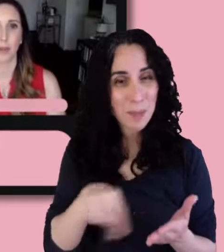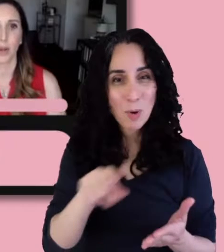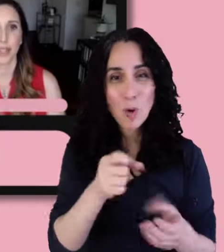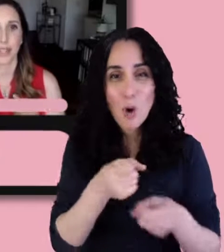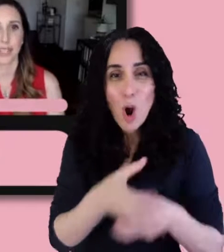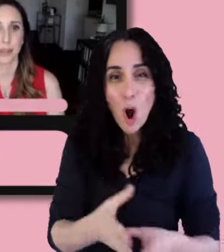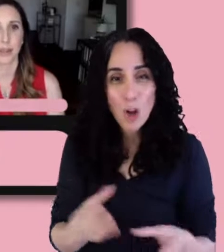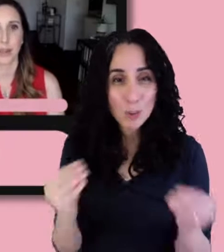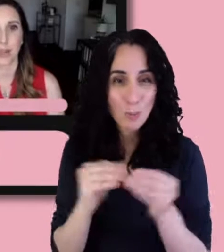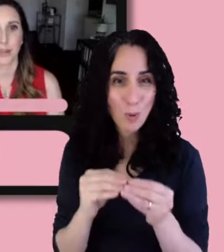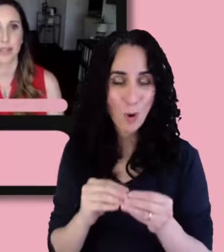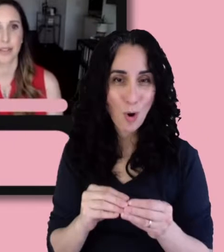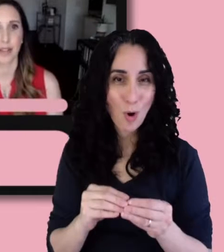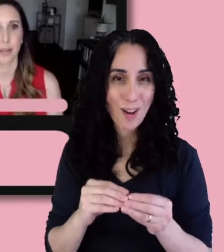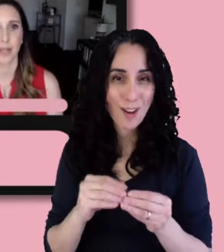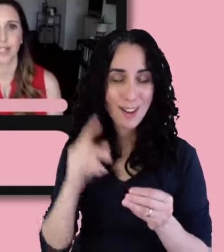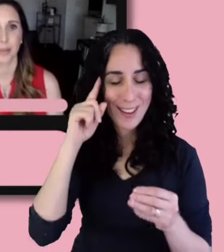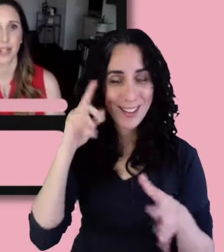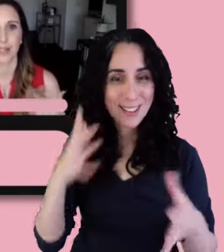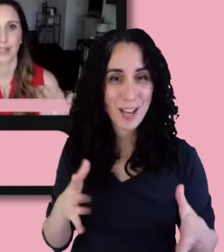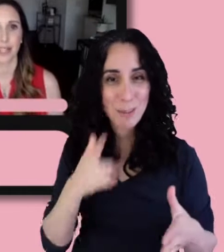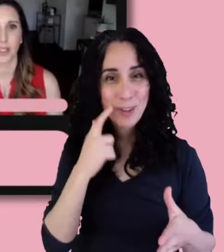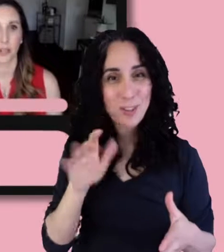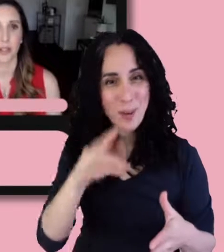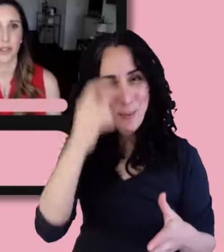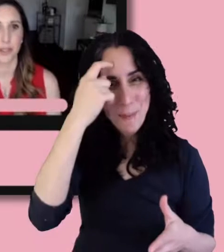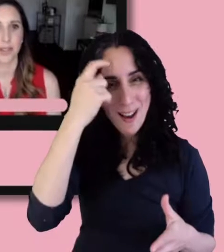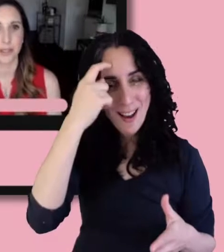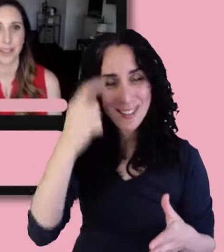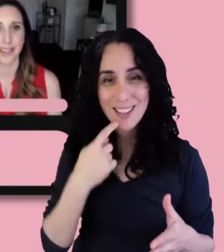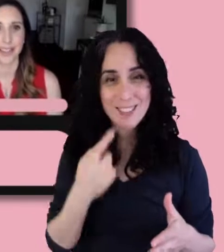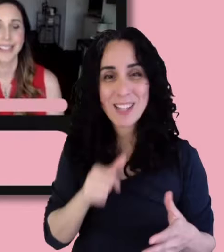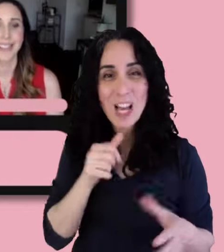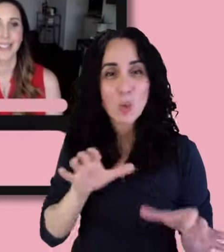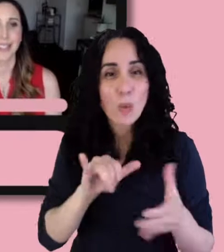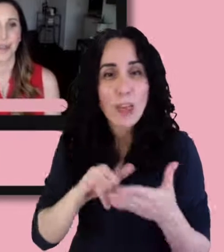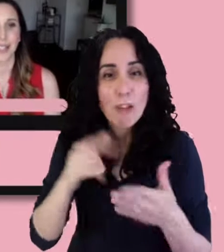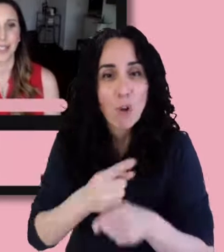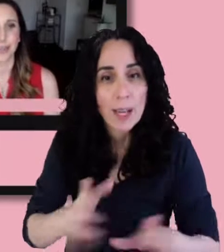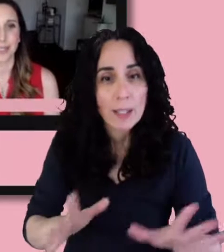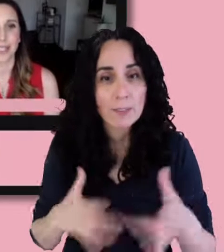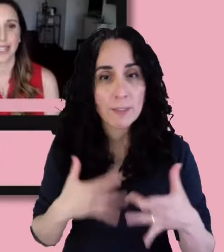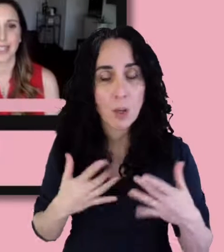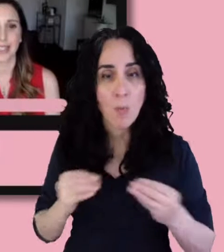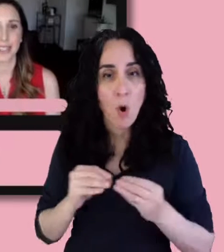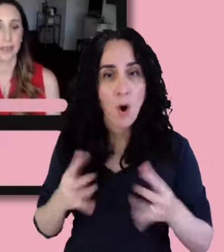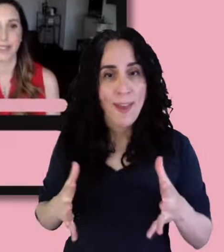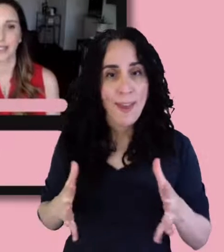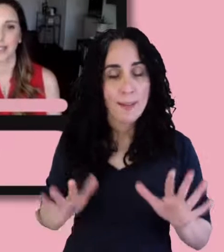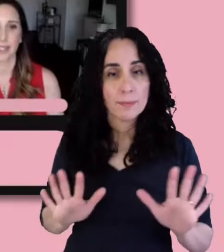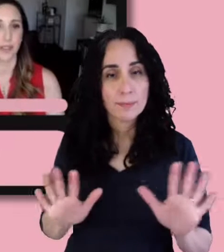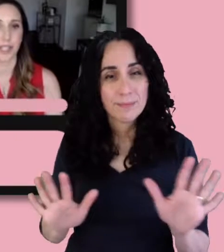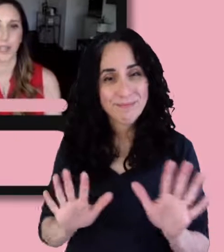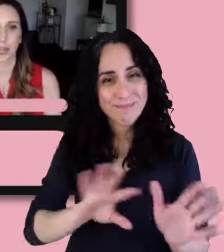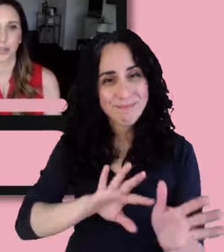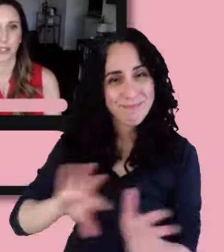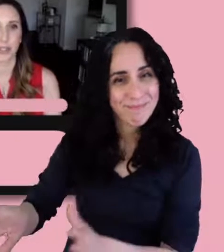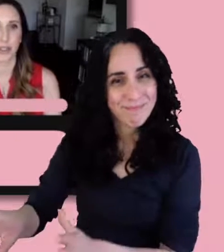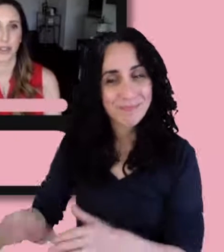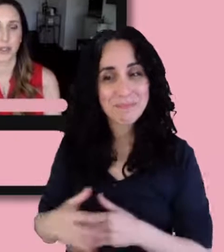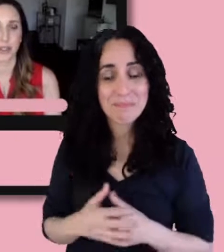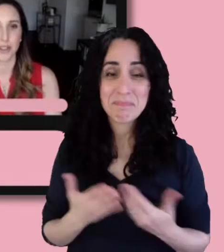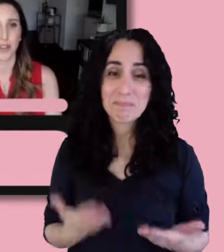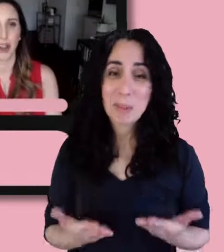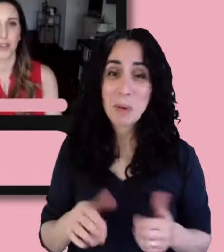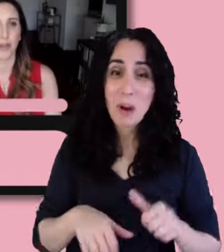up more anxiety within them because their monkey mind is saying, you're not doing this right. It could be getting as simple as getting very grounded.